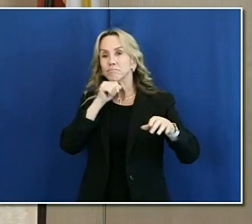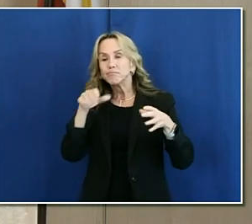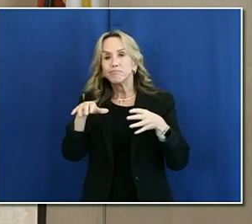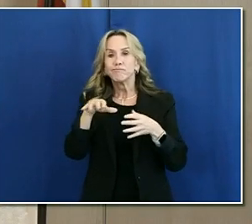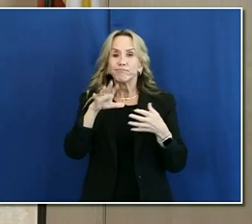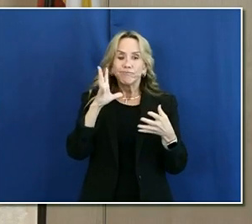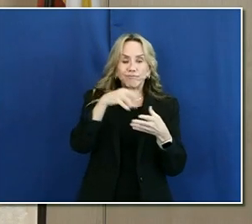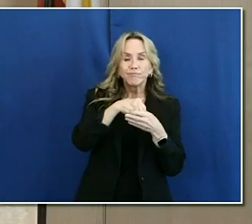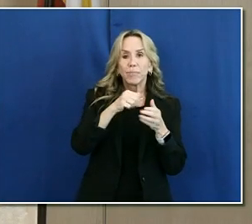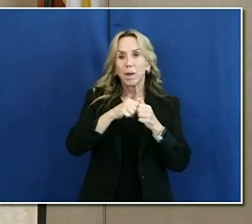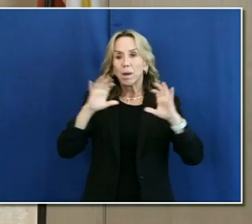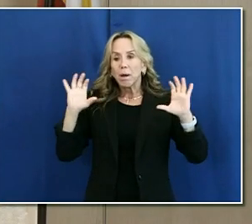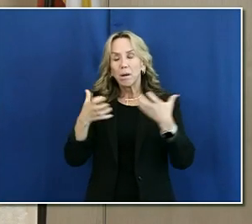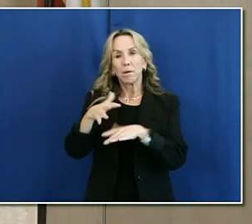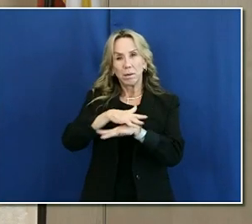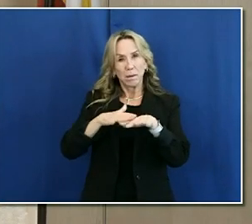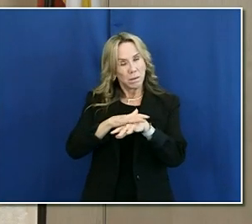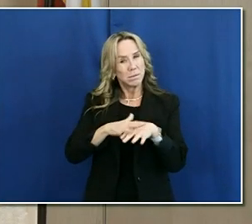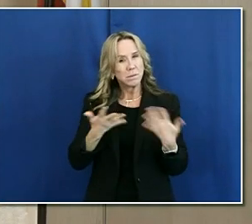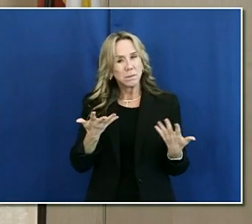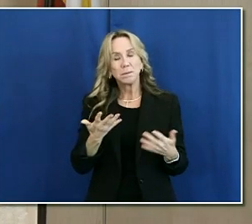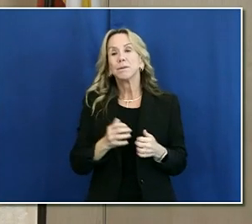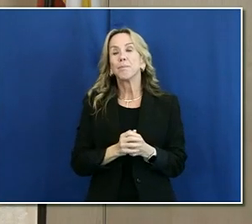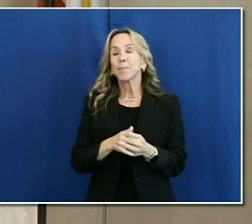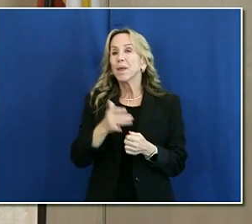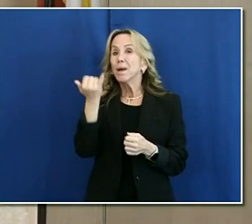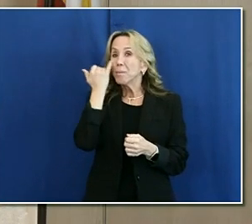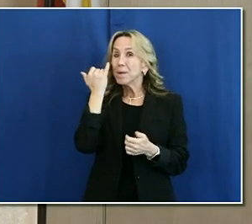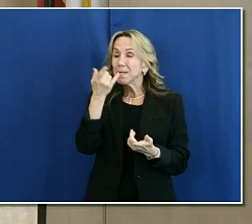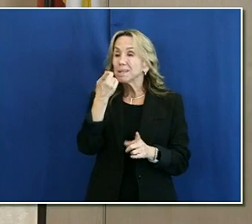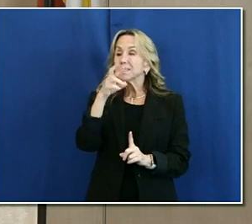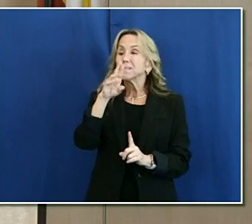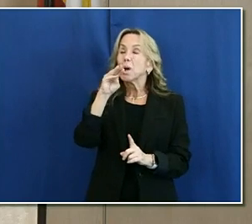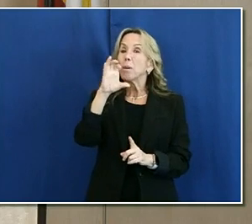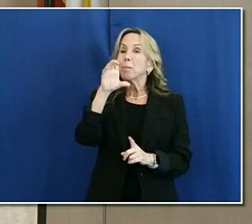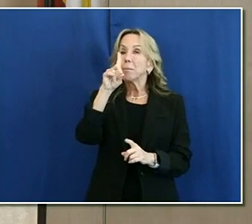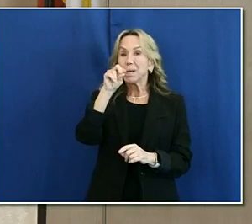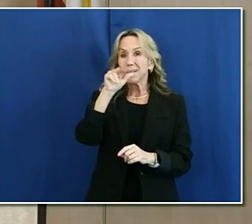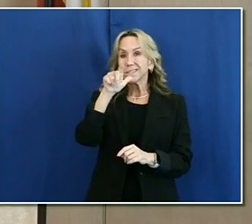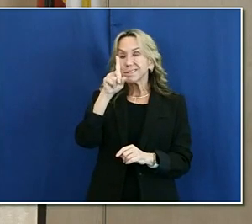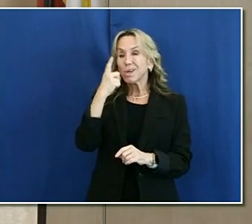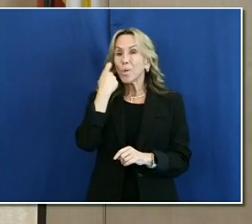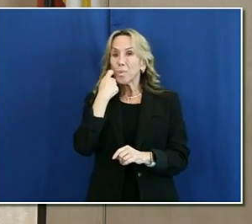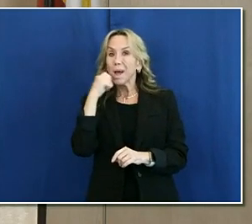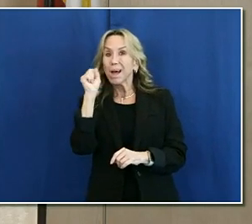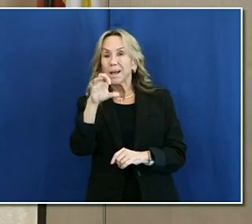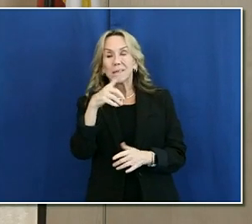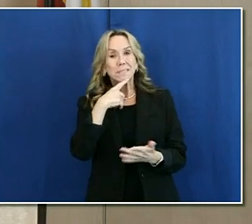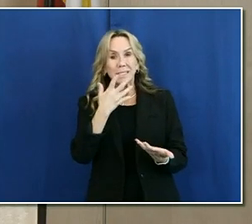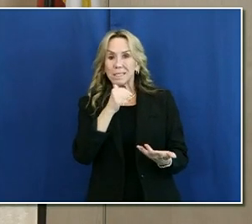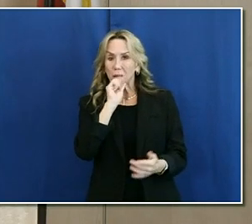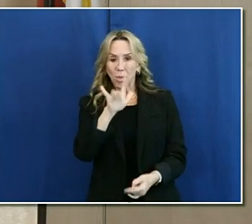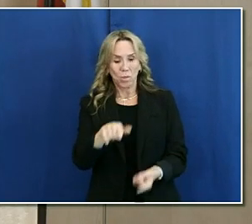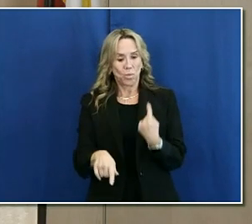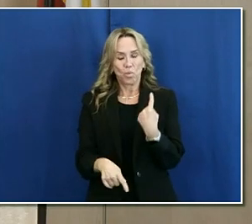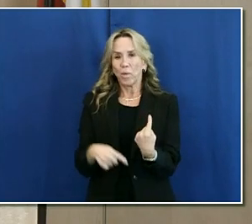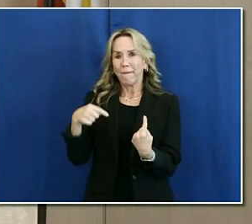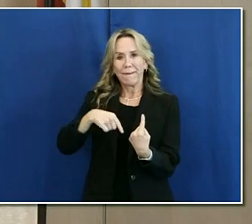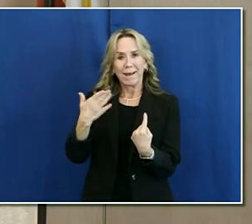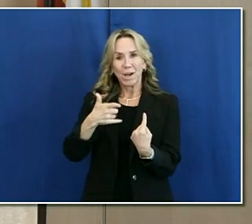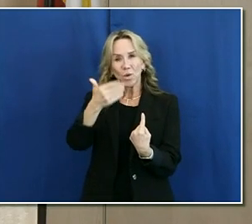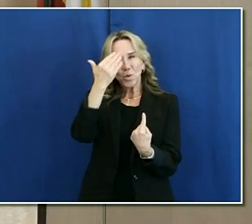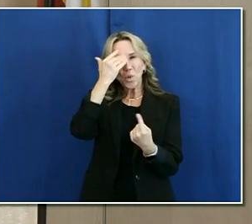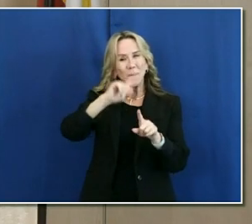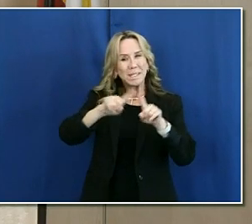stated, the example that Dr. McDonald gave. People are coming in from various parts of the community,